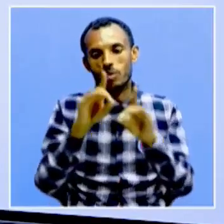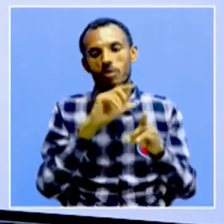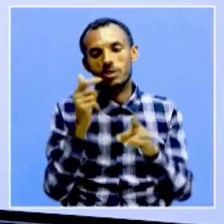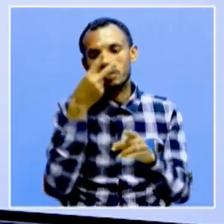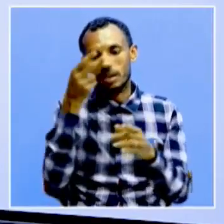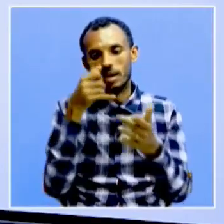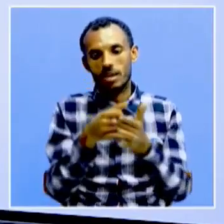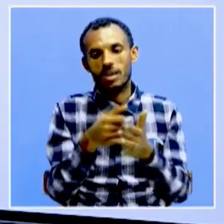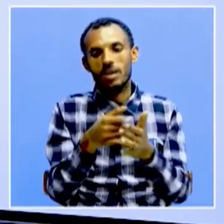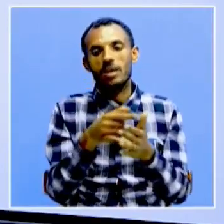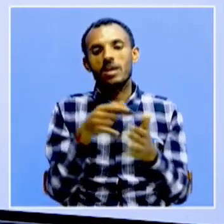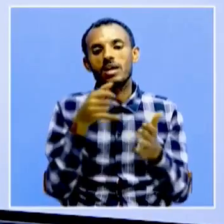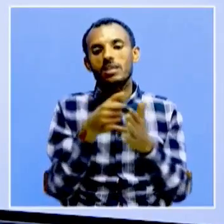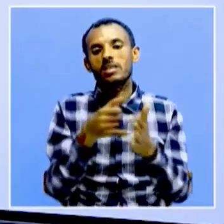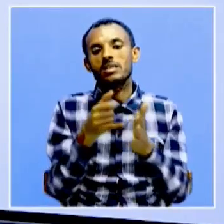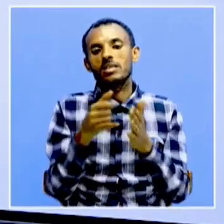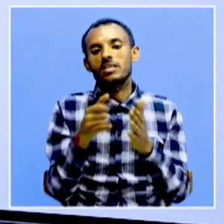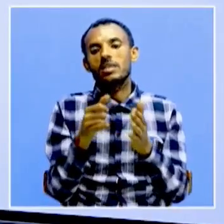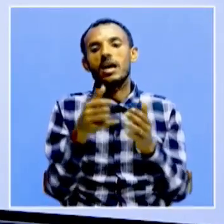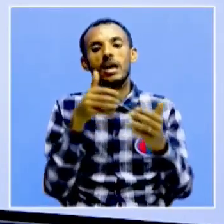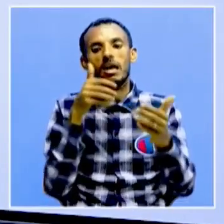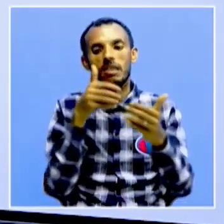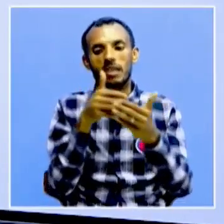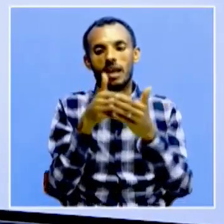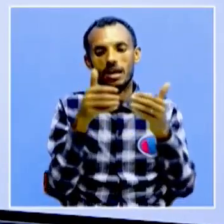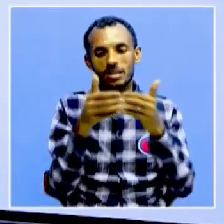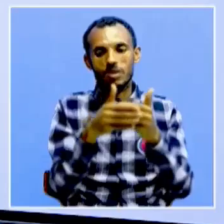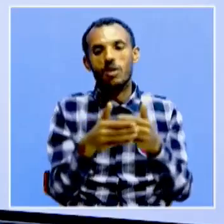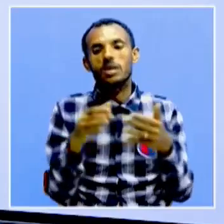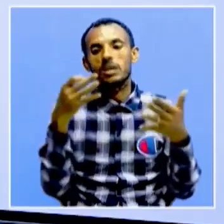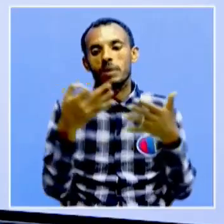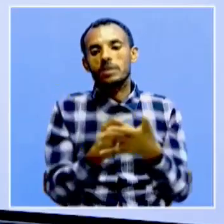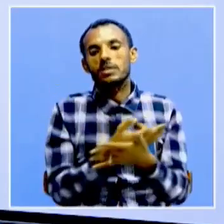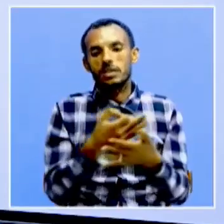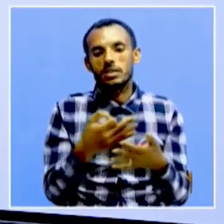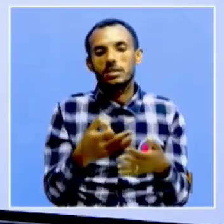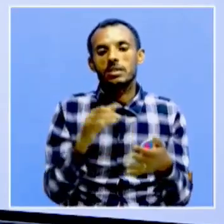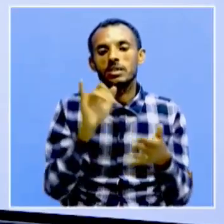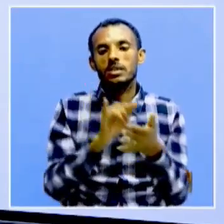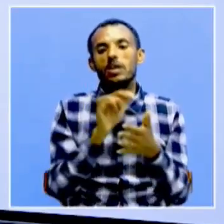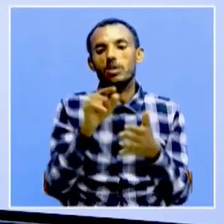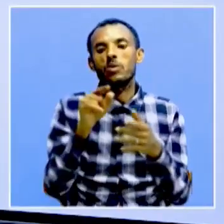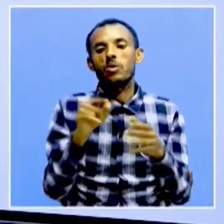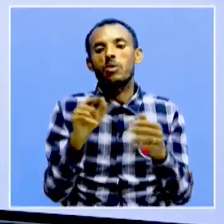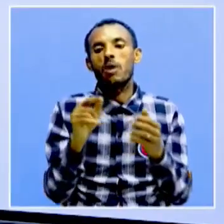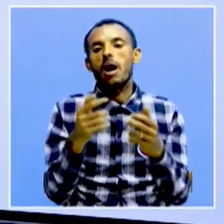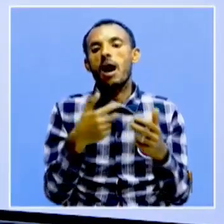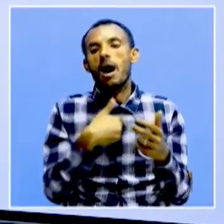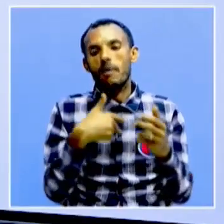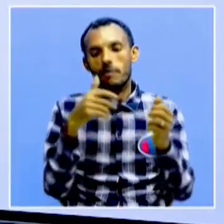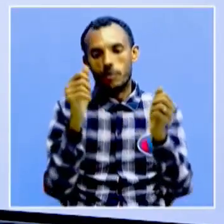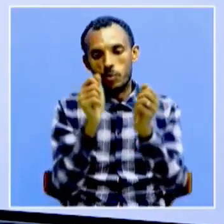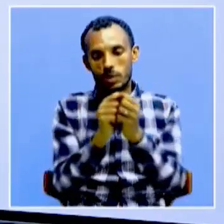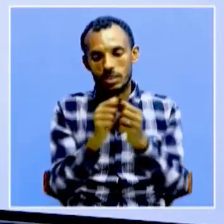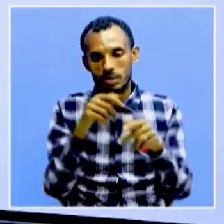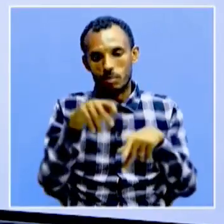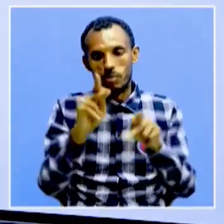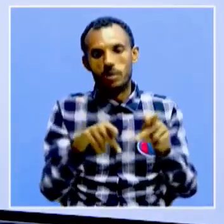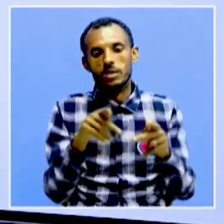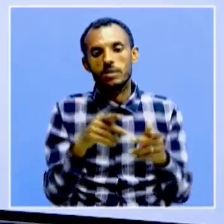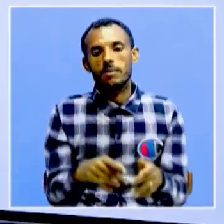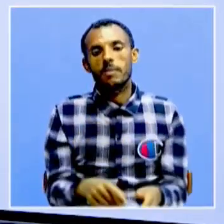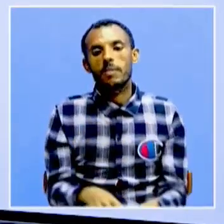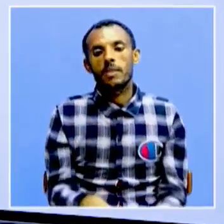but it is the interaction or the passion or intimacy that you have with people that is called what? Love.